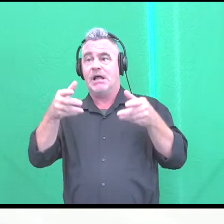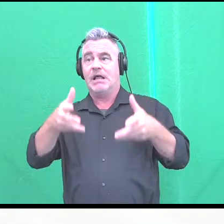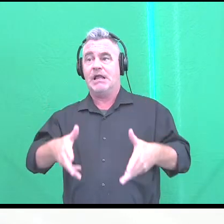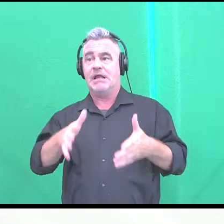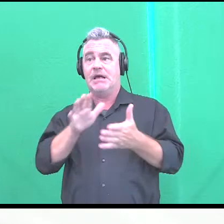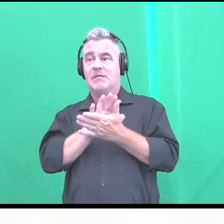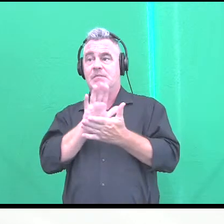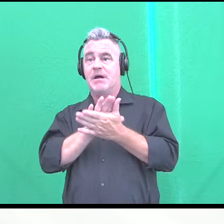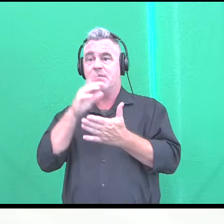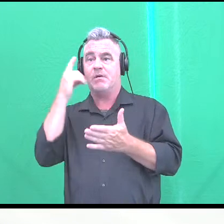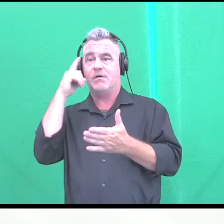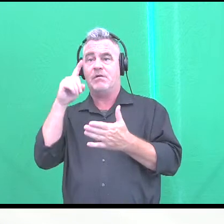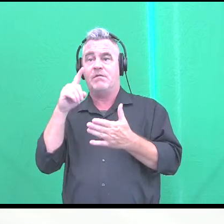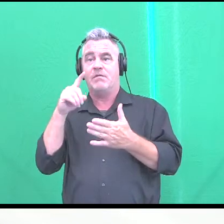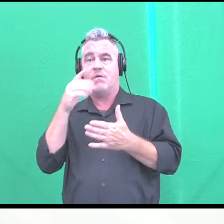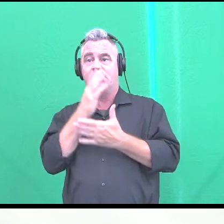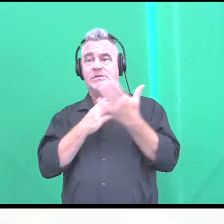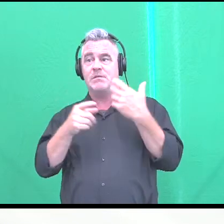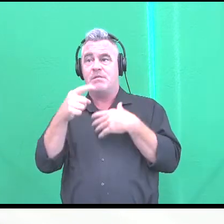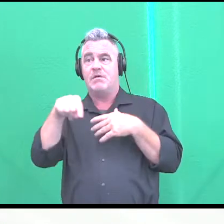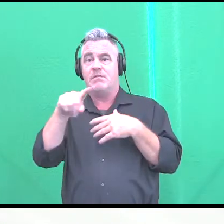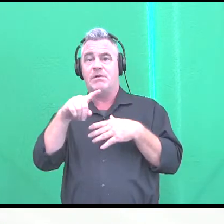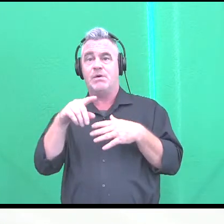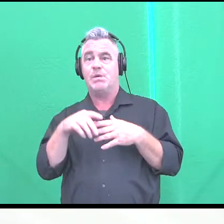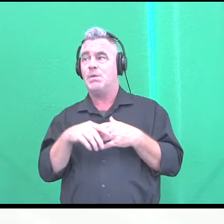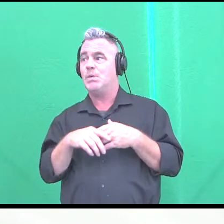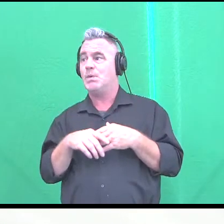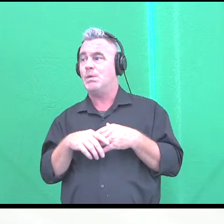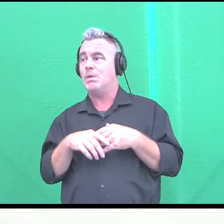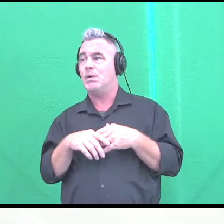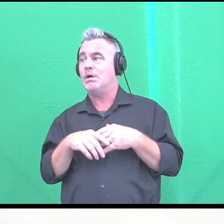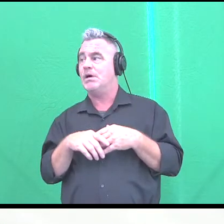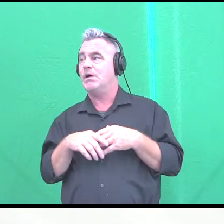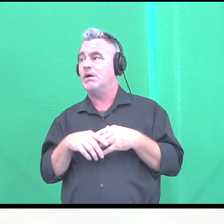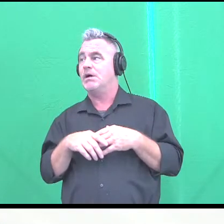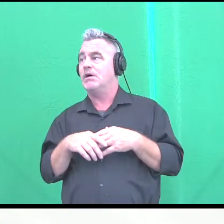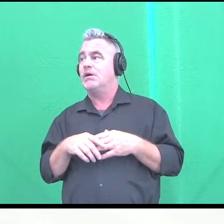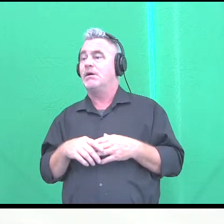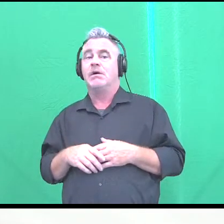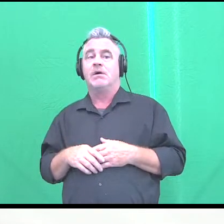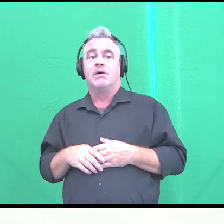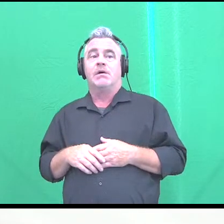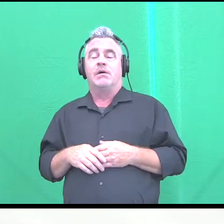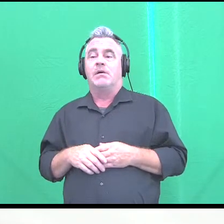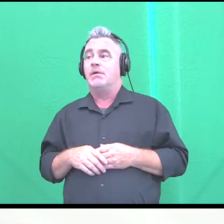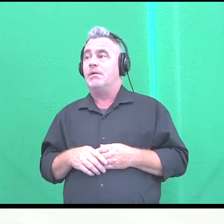my research. I'll put them right here.